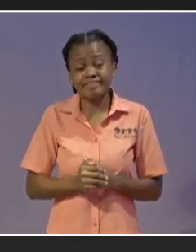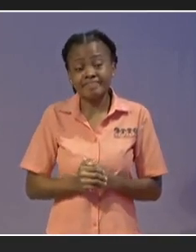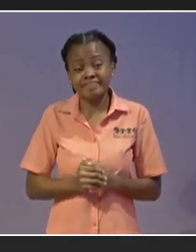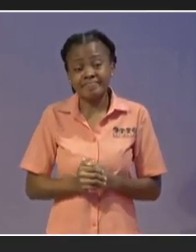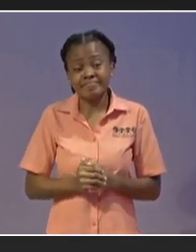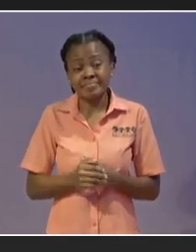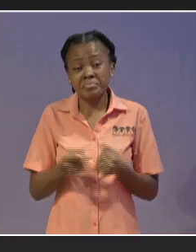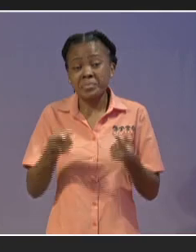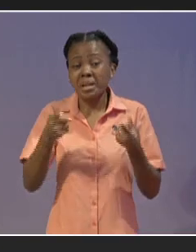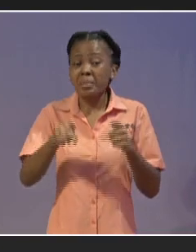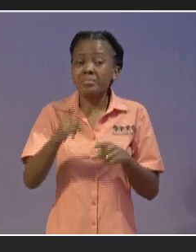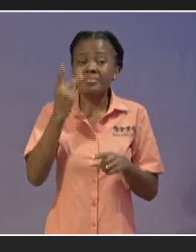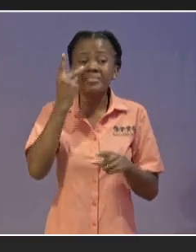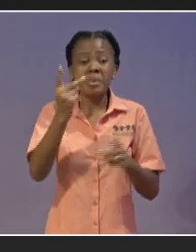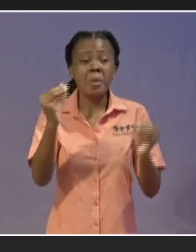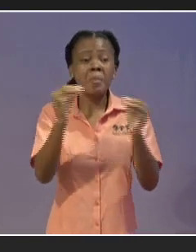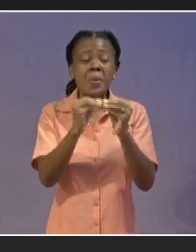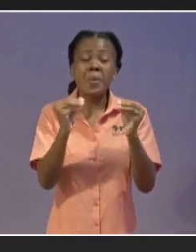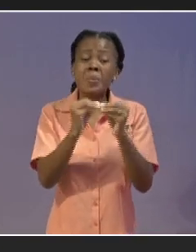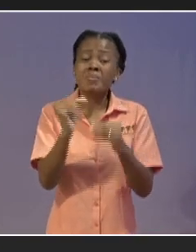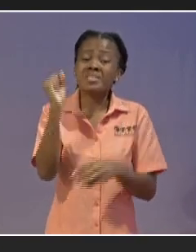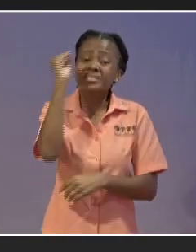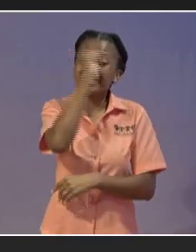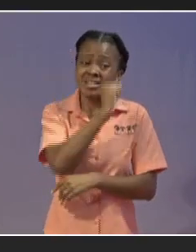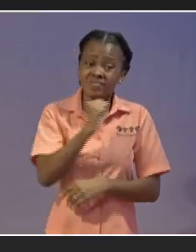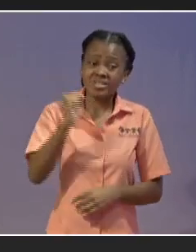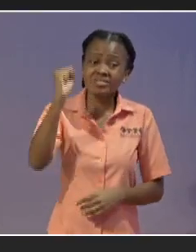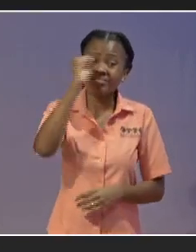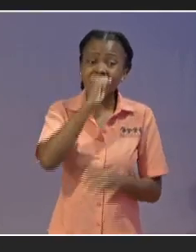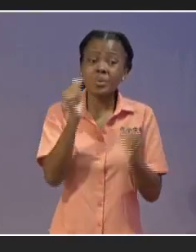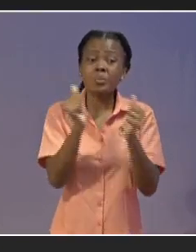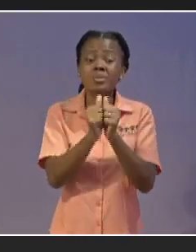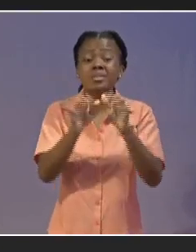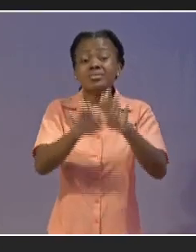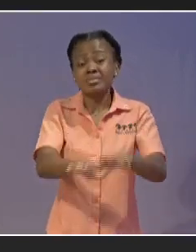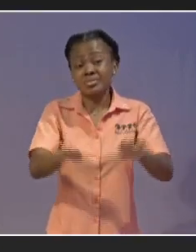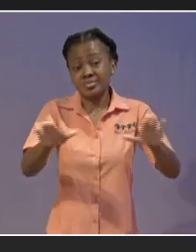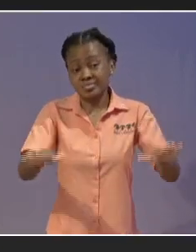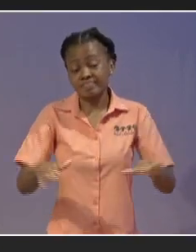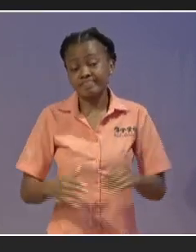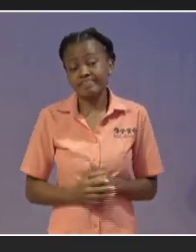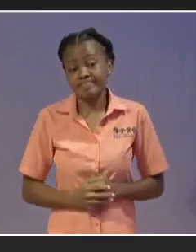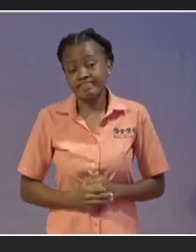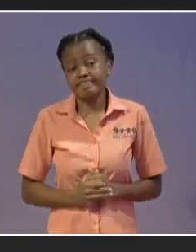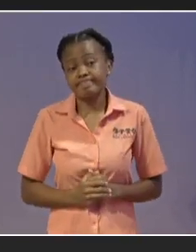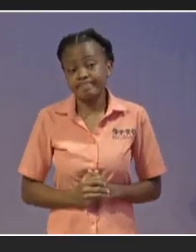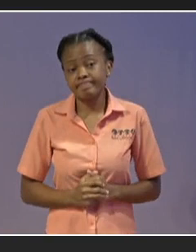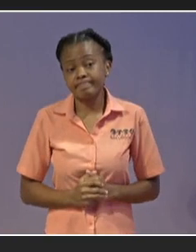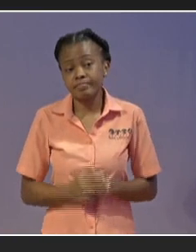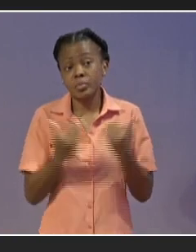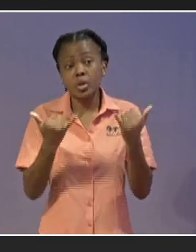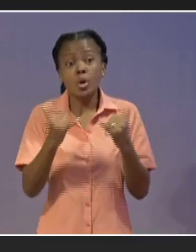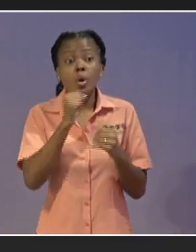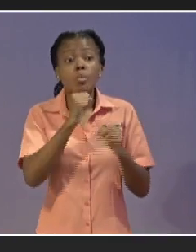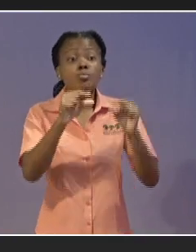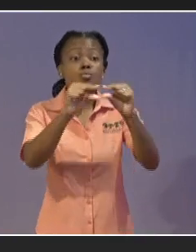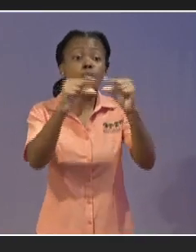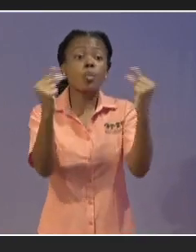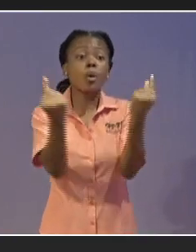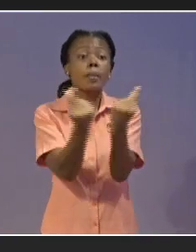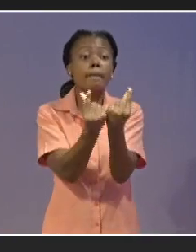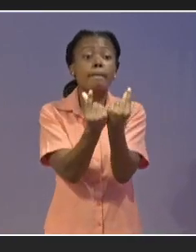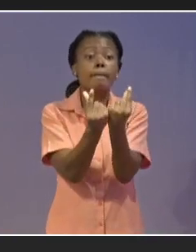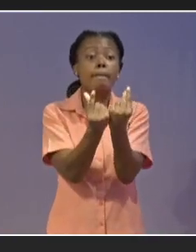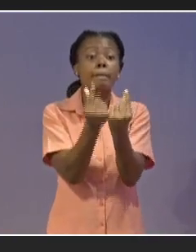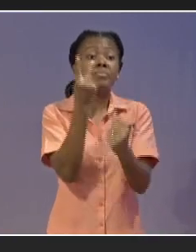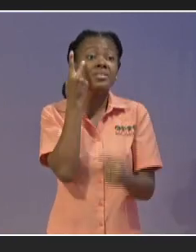to be hospitalized and being very sick. The other significant factor is the age group. So we have so far the